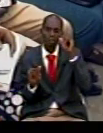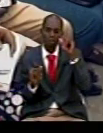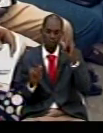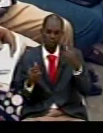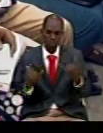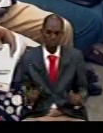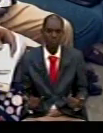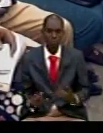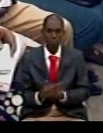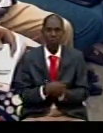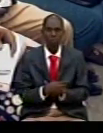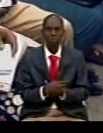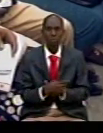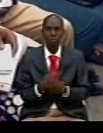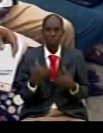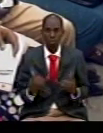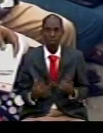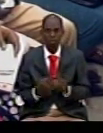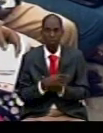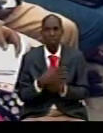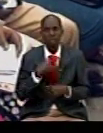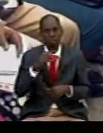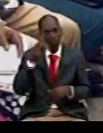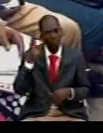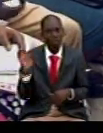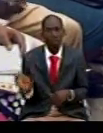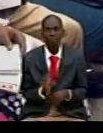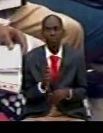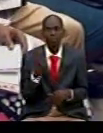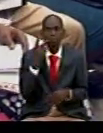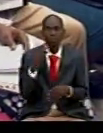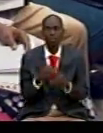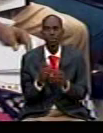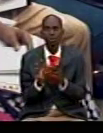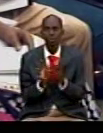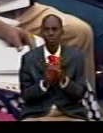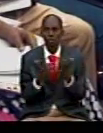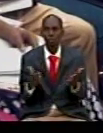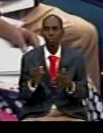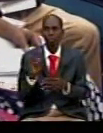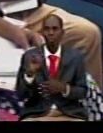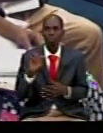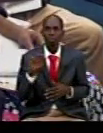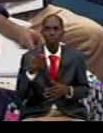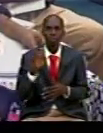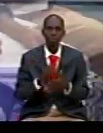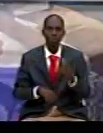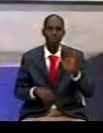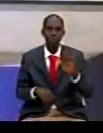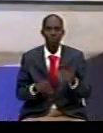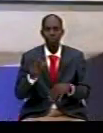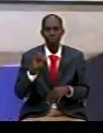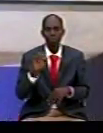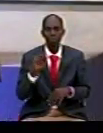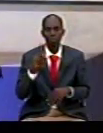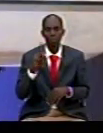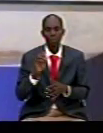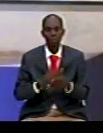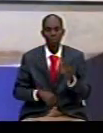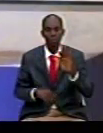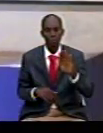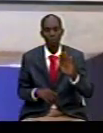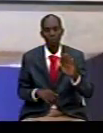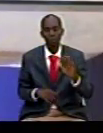today and forever. We're coming back to Mark chapter 5. Now we'll see